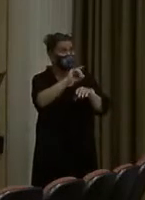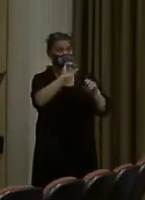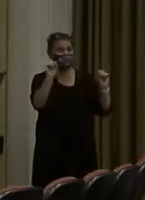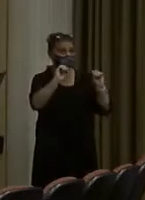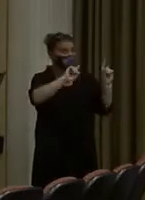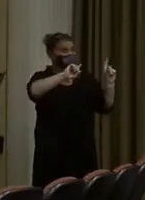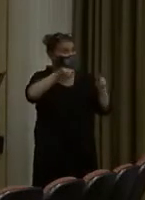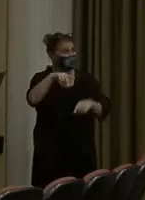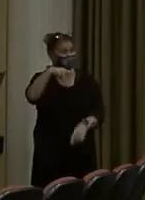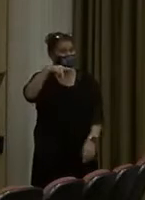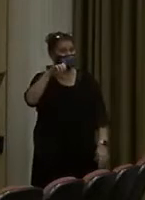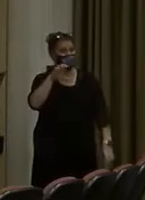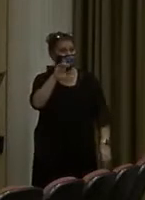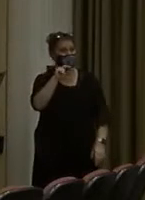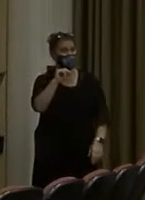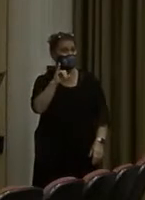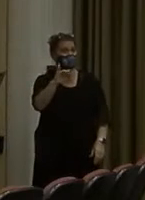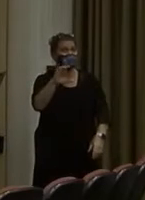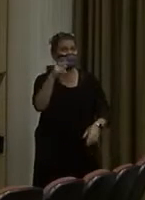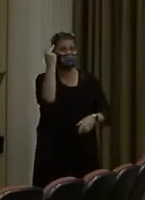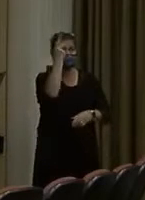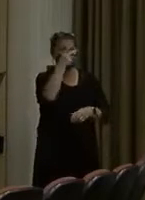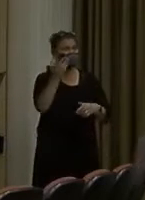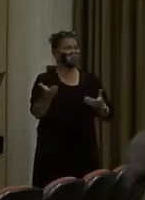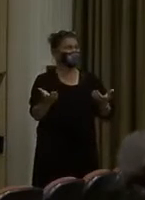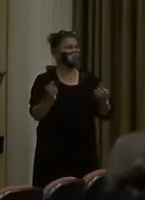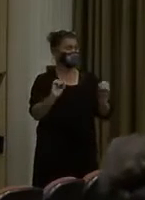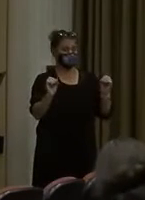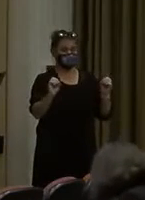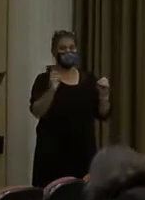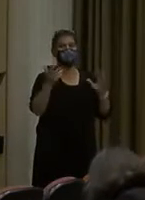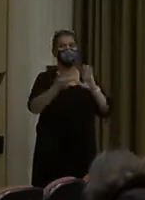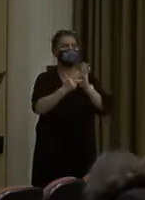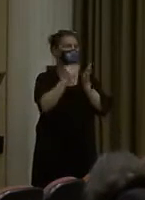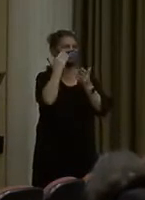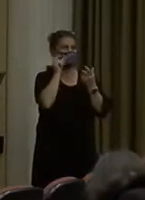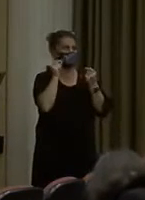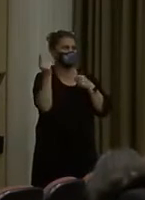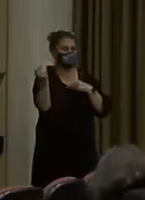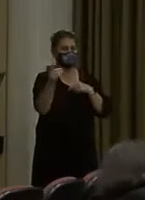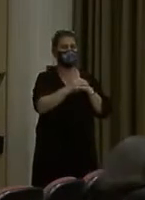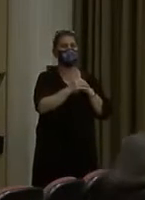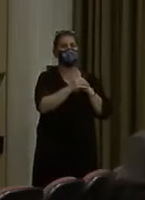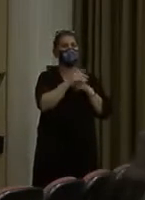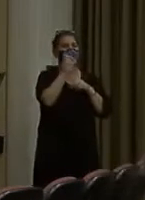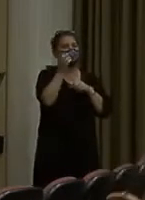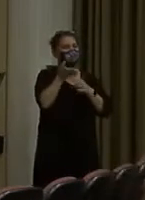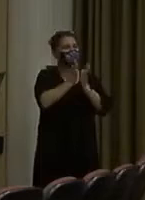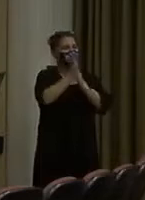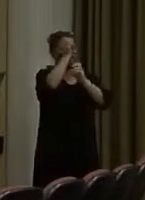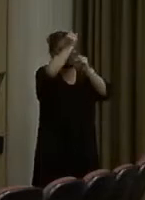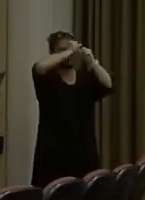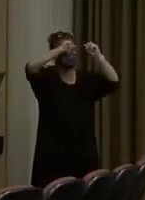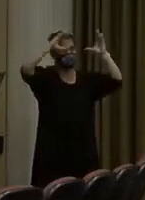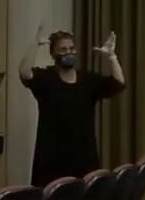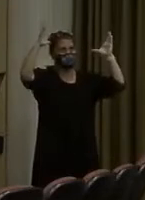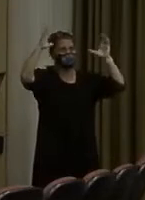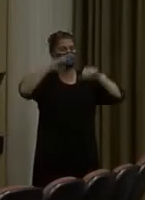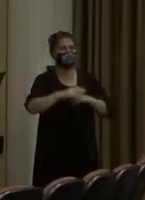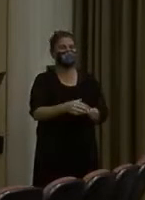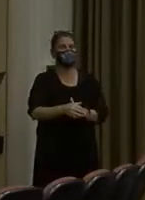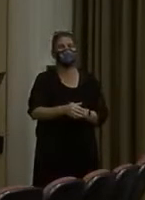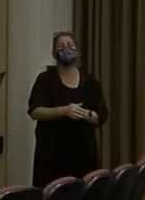been. Okay, good. Well, that actually helps me because now you don't really know what's there. So I'm going to ask you to use your imaginations with me for a little